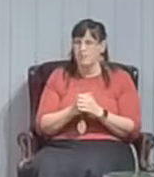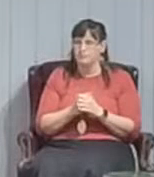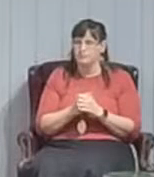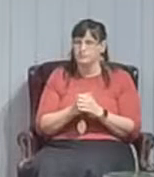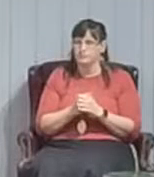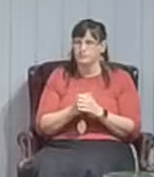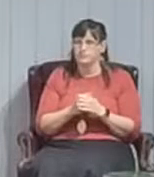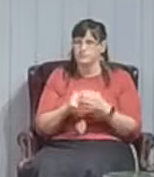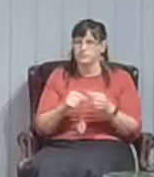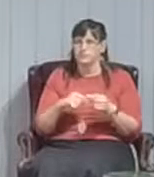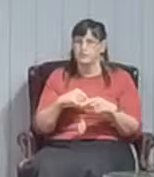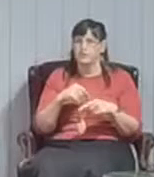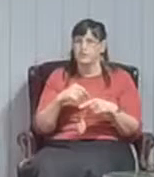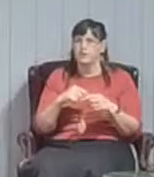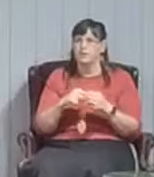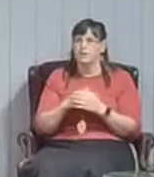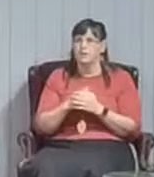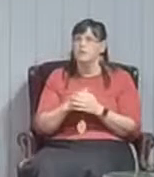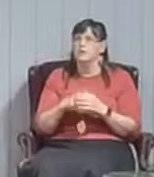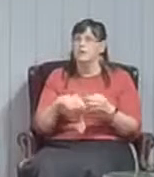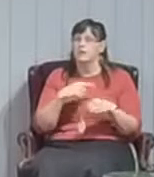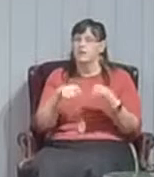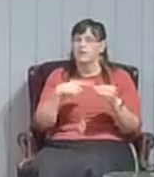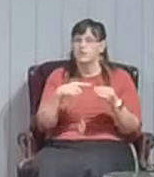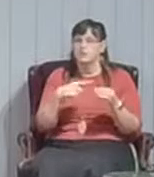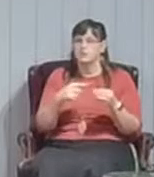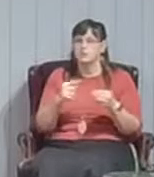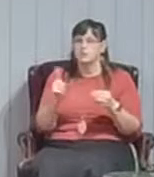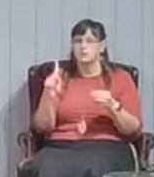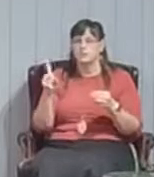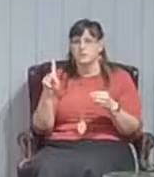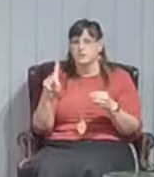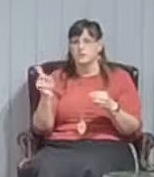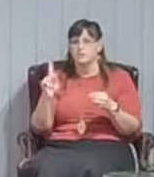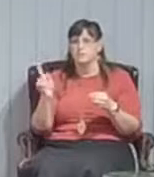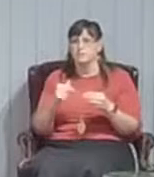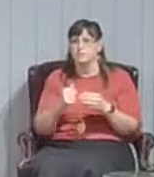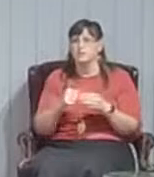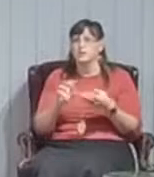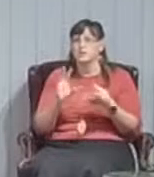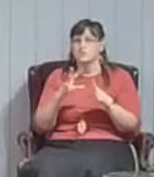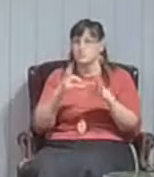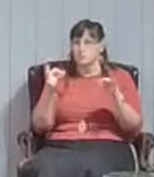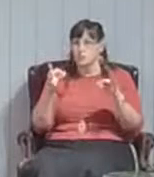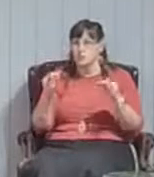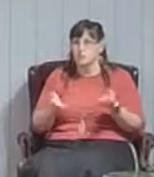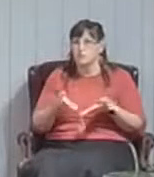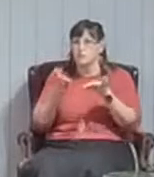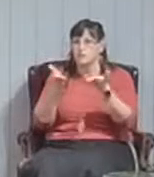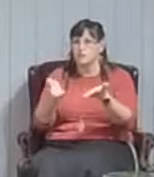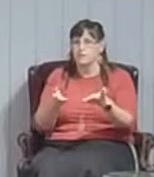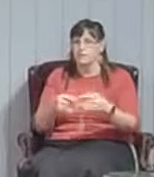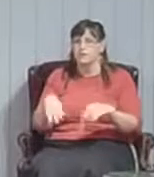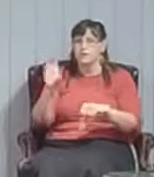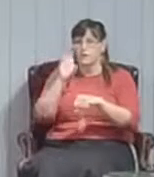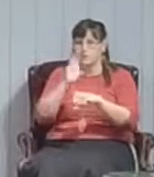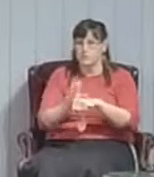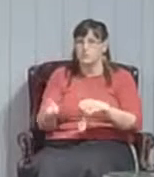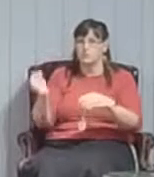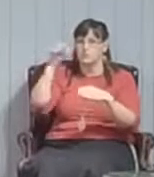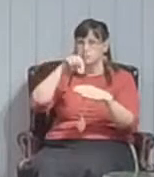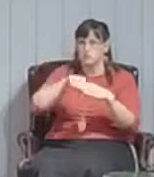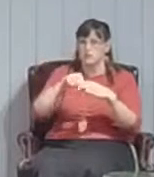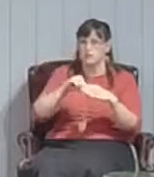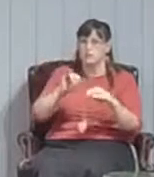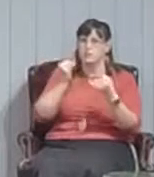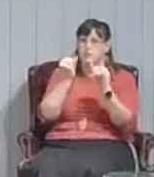and warned about this kind of thing happening for those of us who want to be church planters. And so the story was like this: there's a church planter, an independent Baptist church